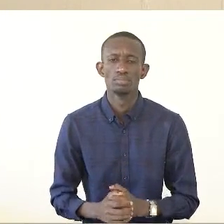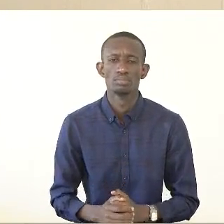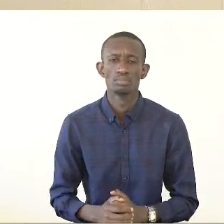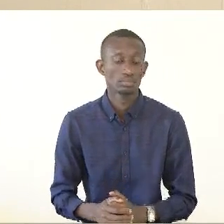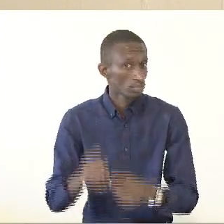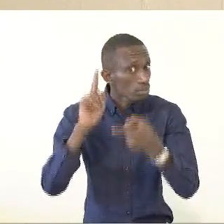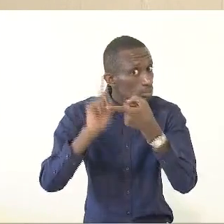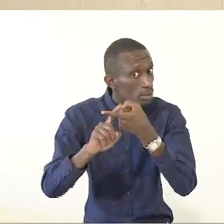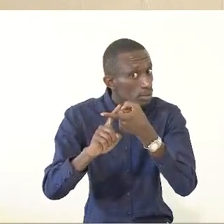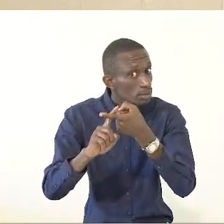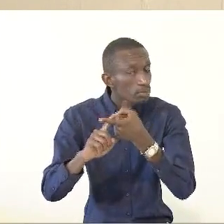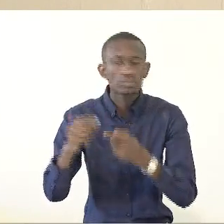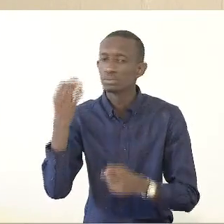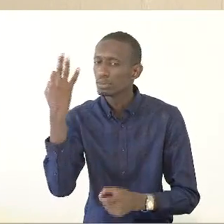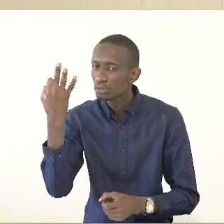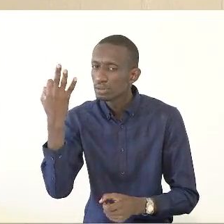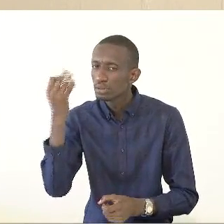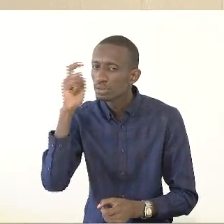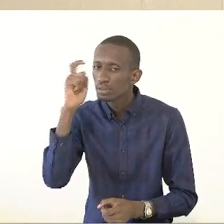plus 3x.